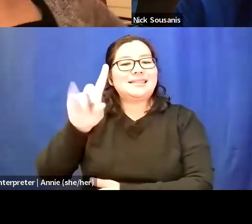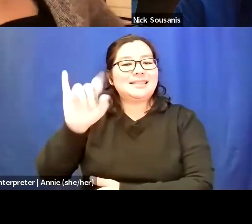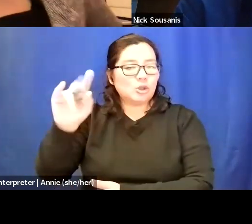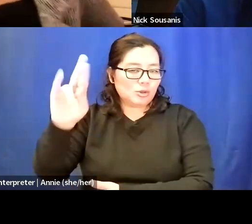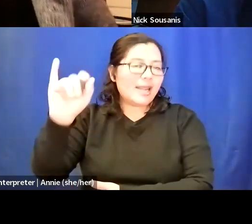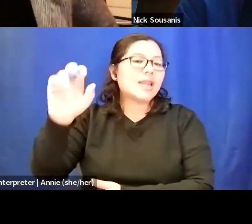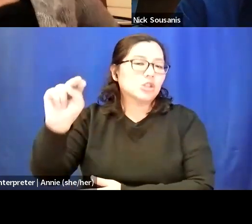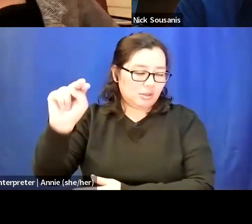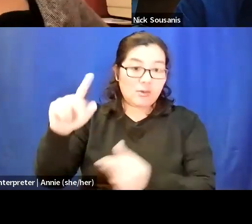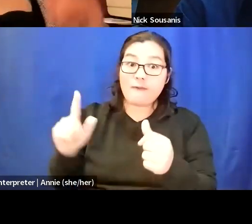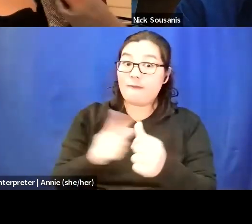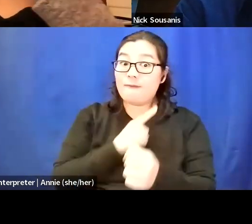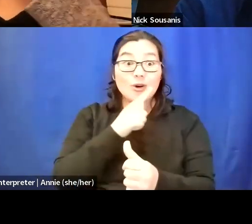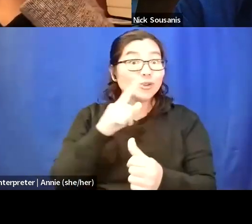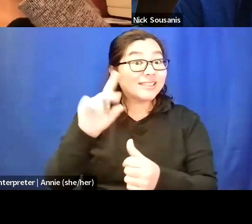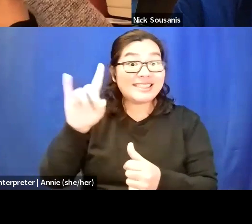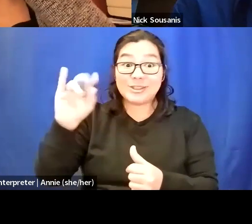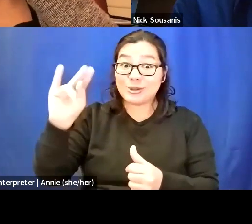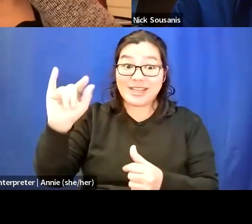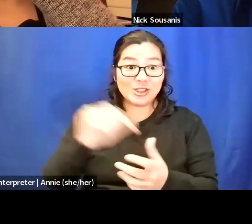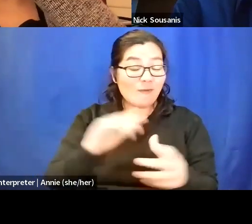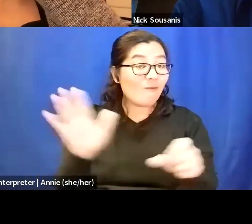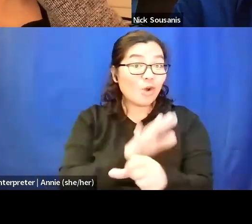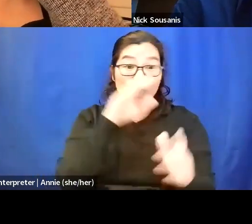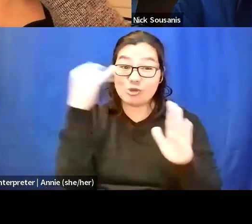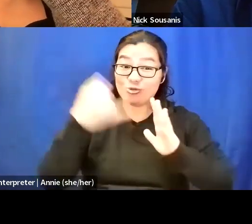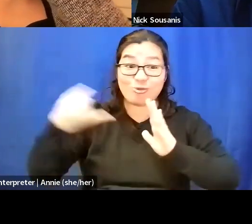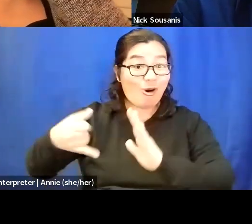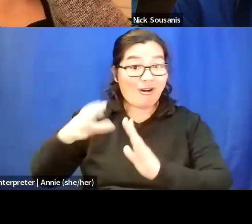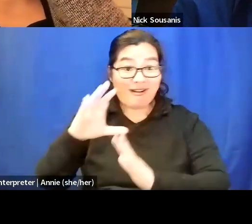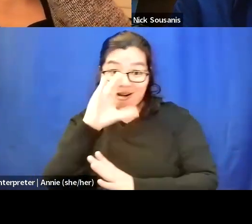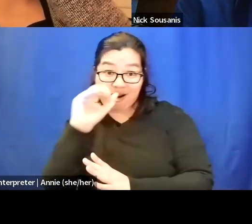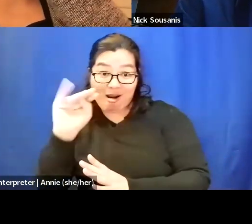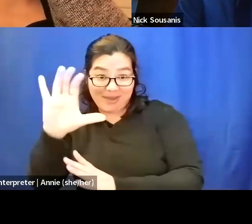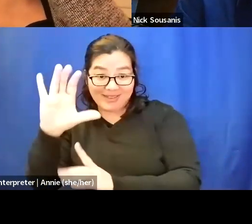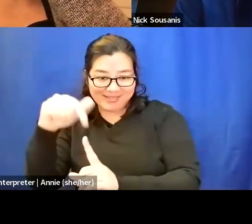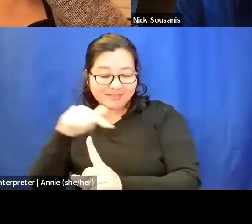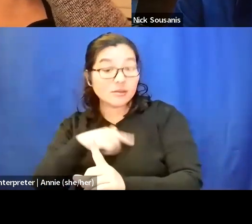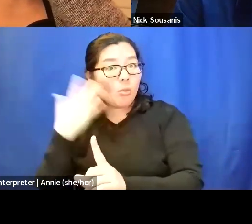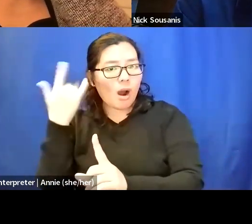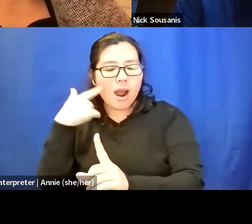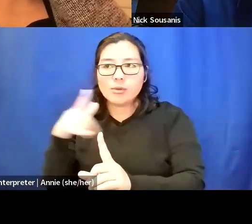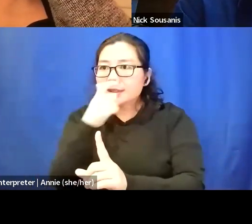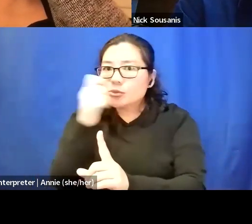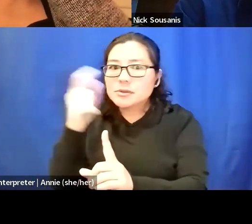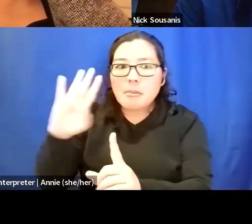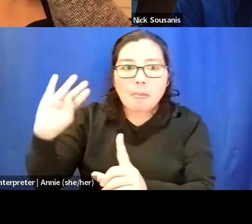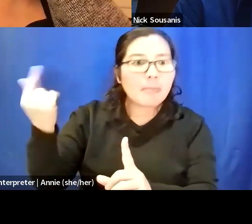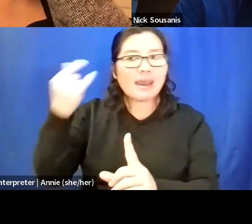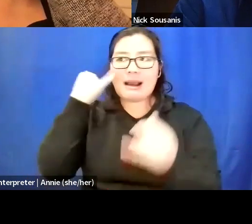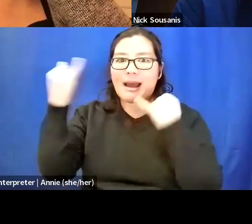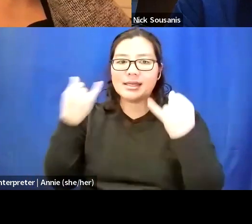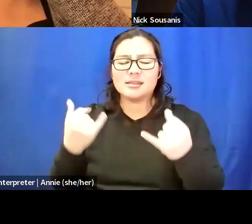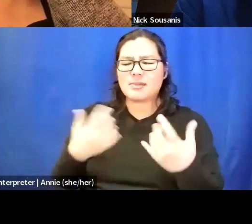drawn entirely in comics form. And my reason for doing it was I was interested in big ideas, but I wanted to make them